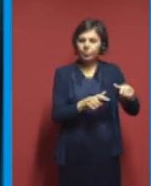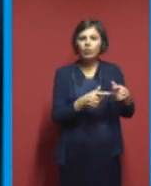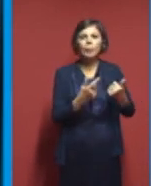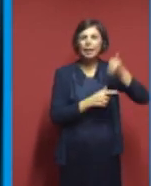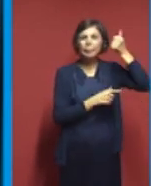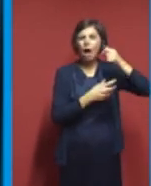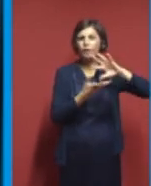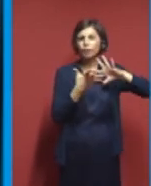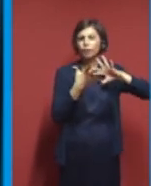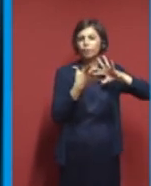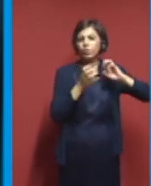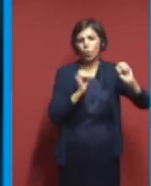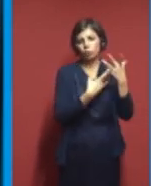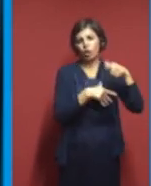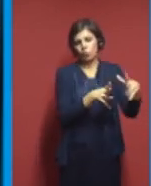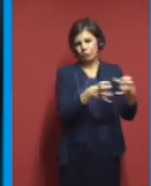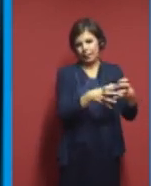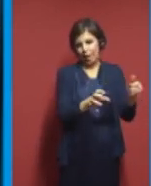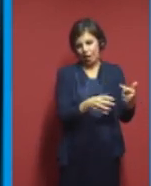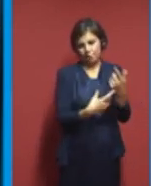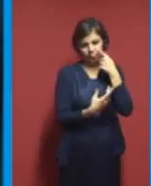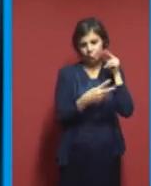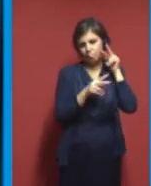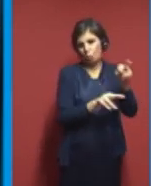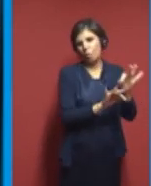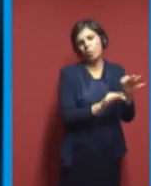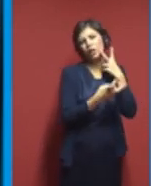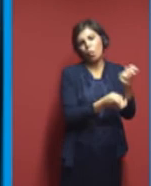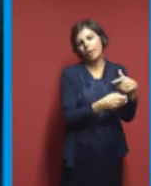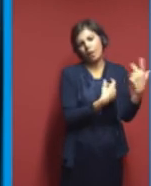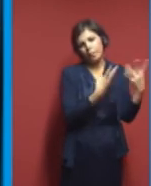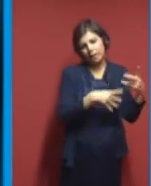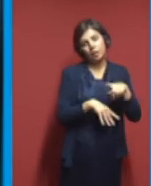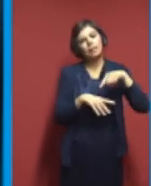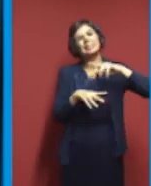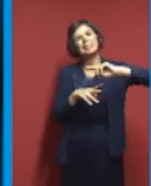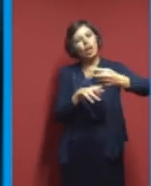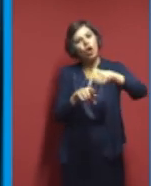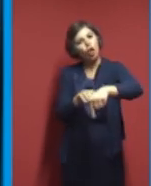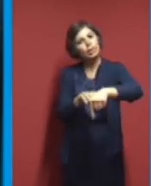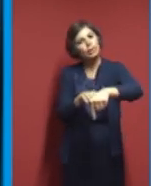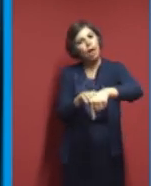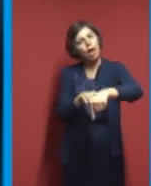how to remake the world, let's make the third industrial revolution about life. Thank you so much.